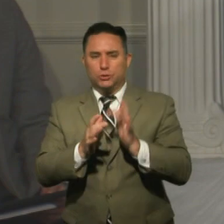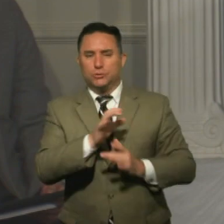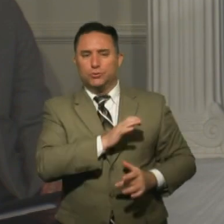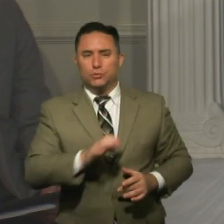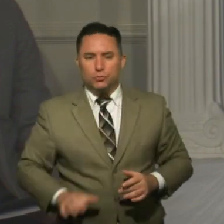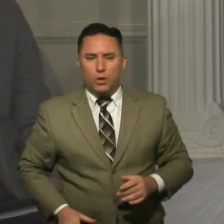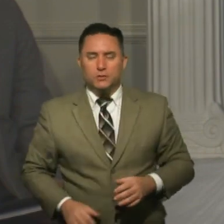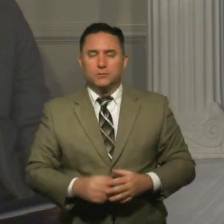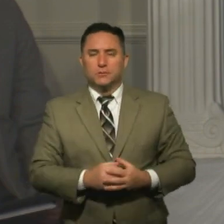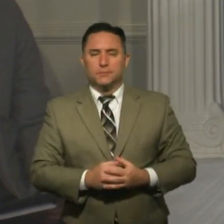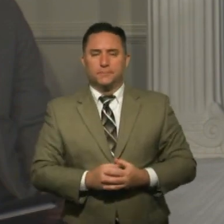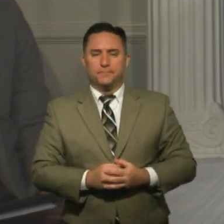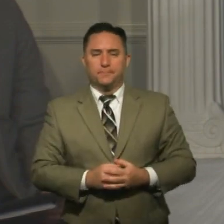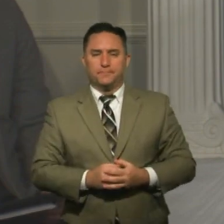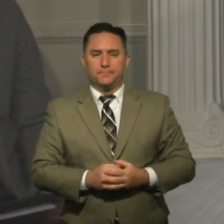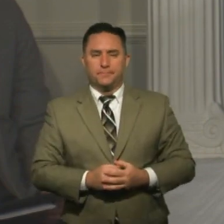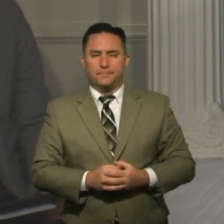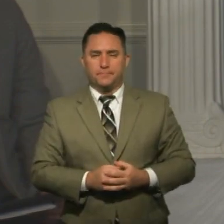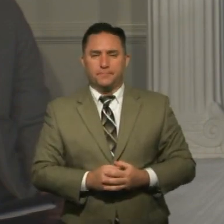Christ.